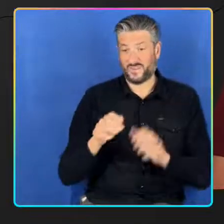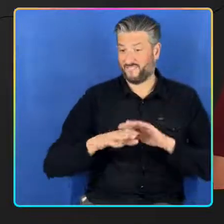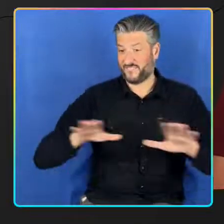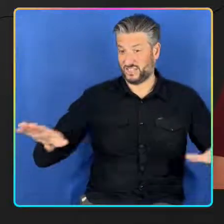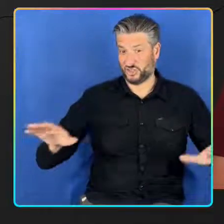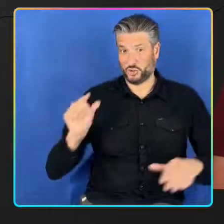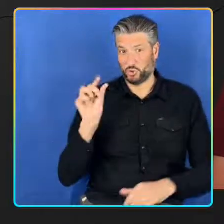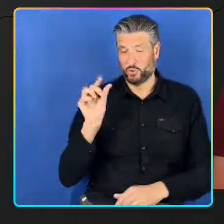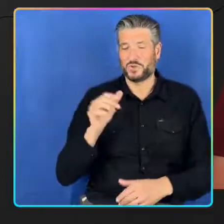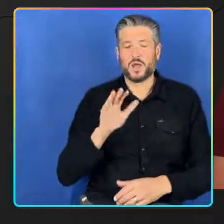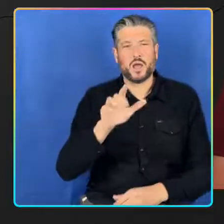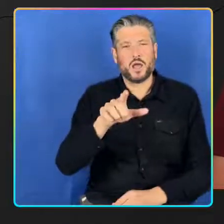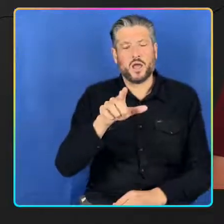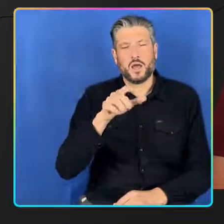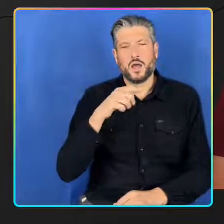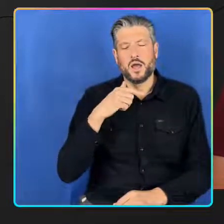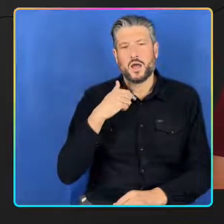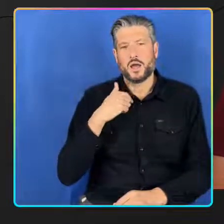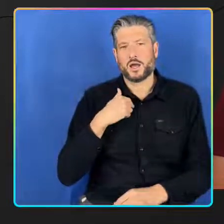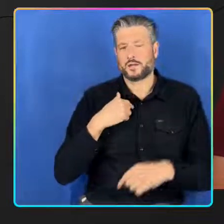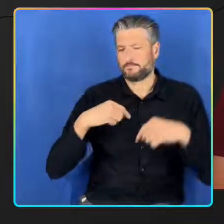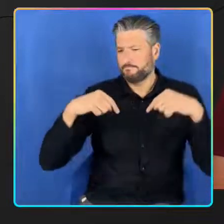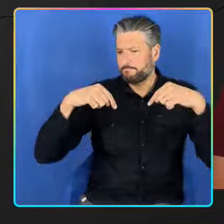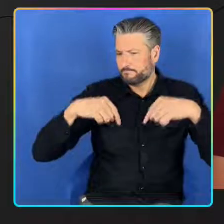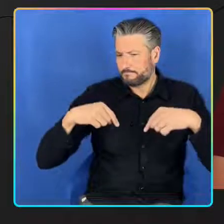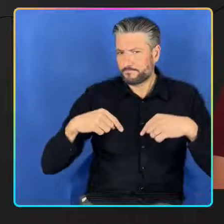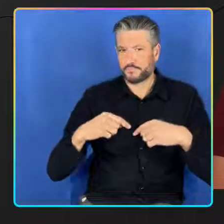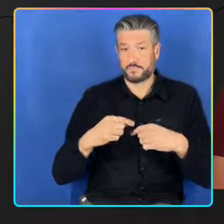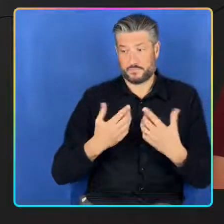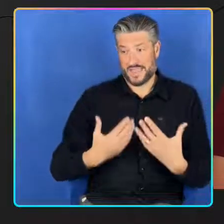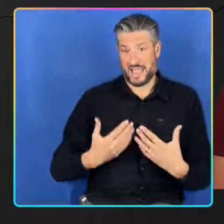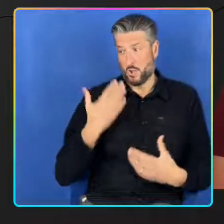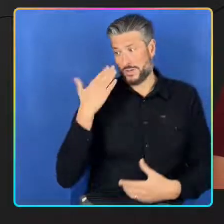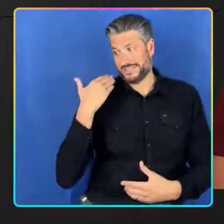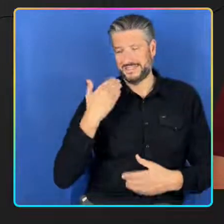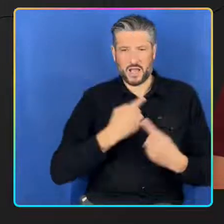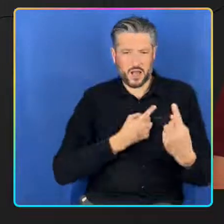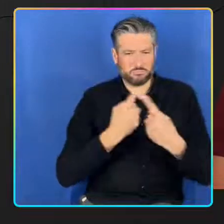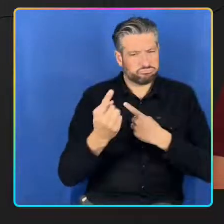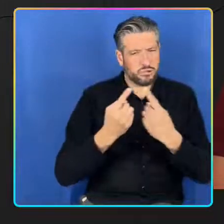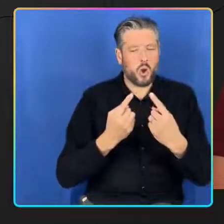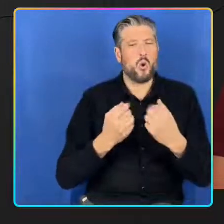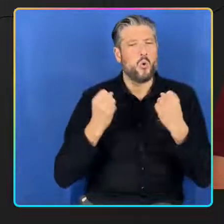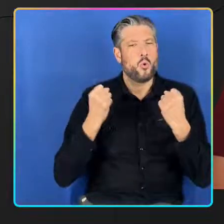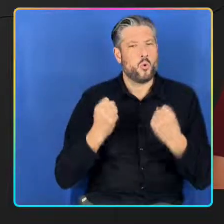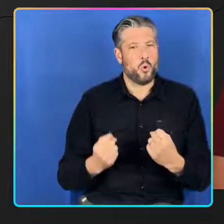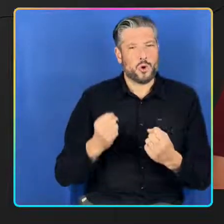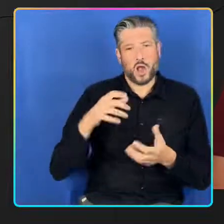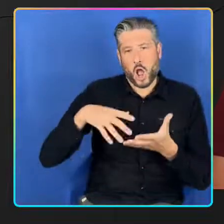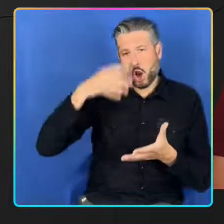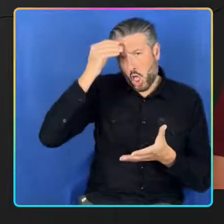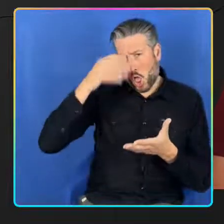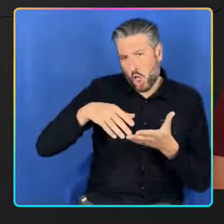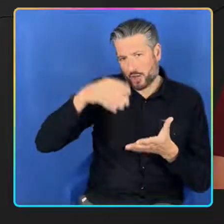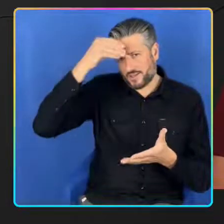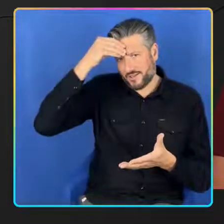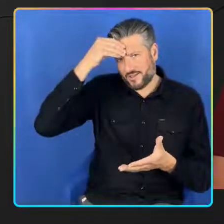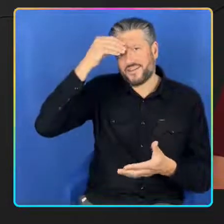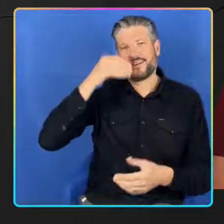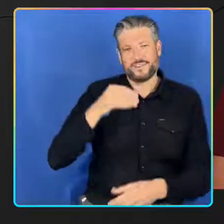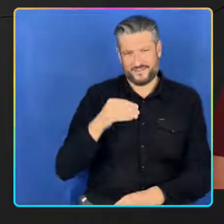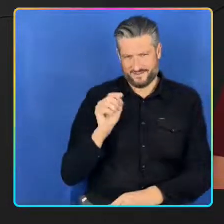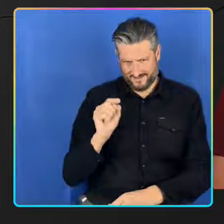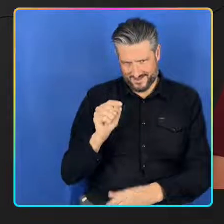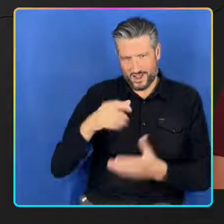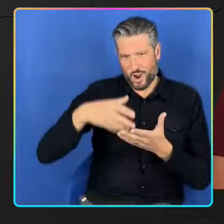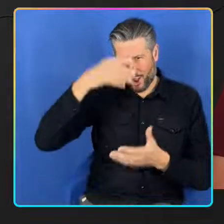lot of what we've talked about in this segment has been learning. And as you mentioned, your kind of progress to where we are today,